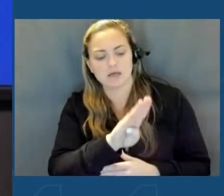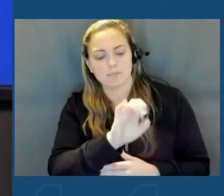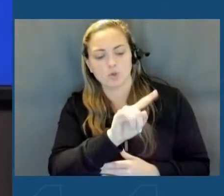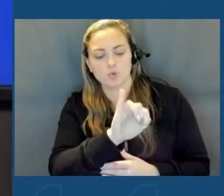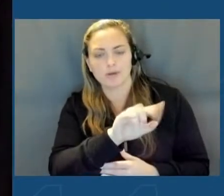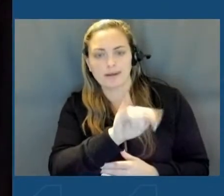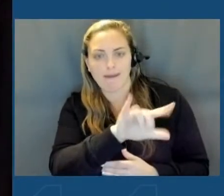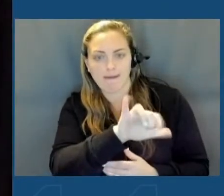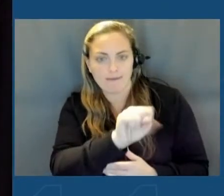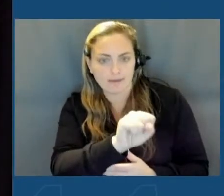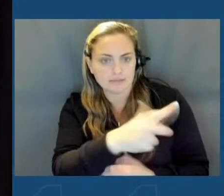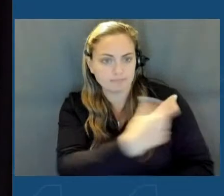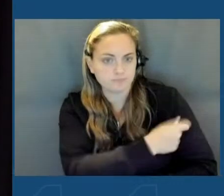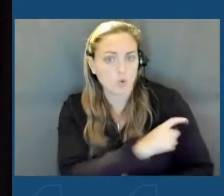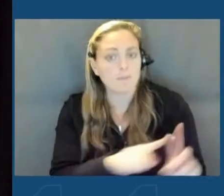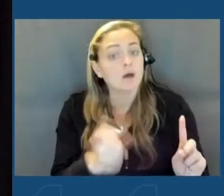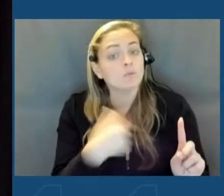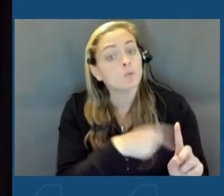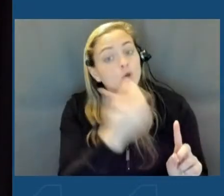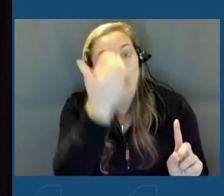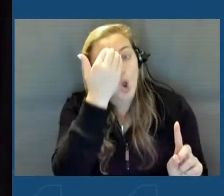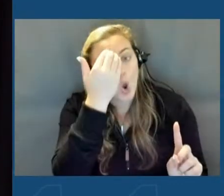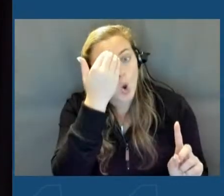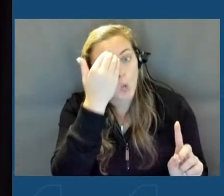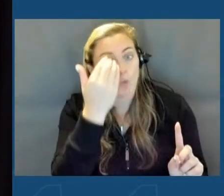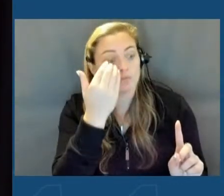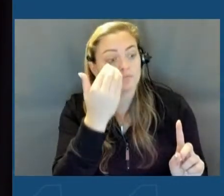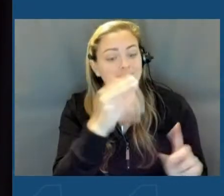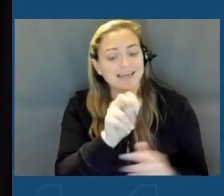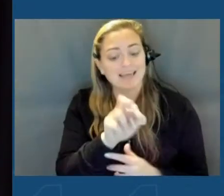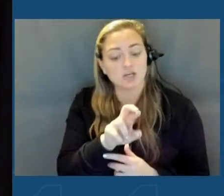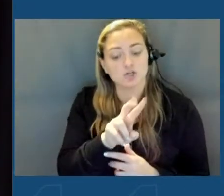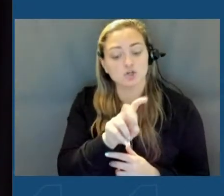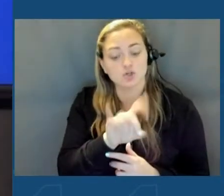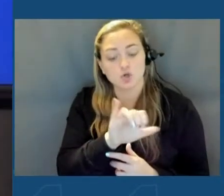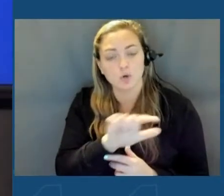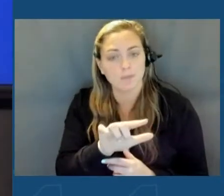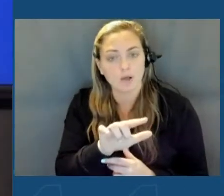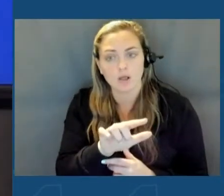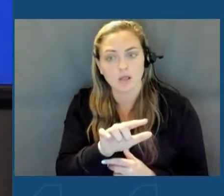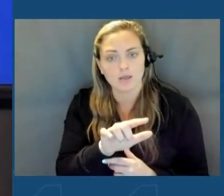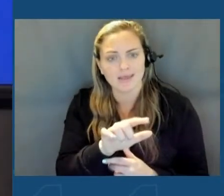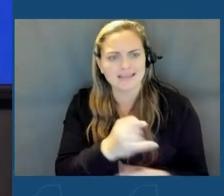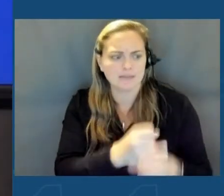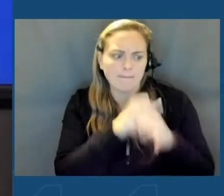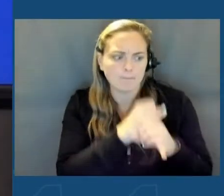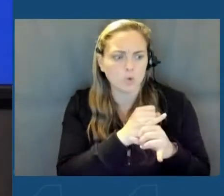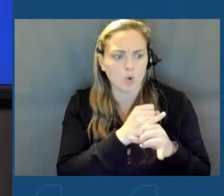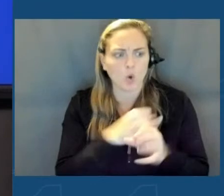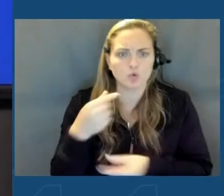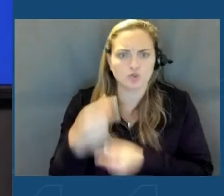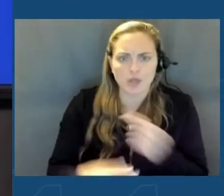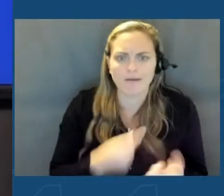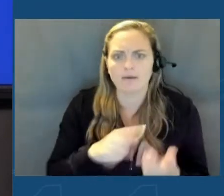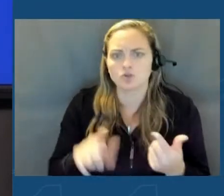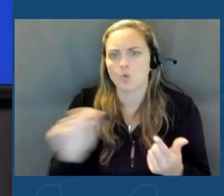we know that administering intradermally is immunogenic. Other vaccines are administered in this way.